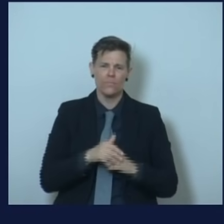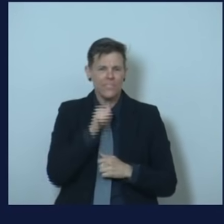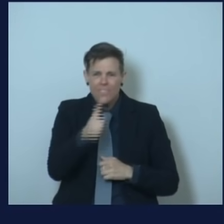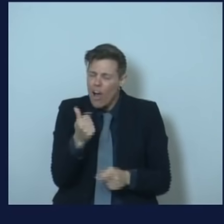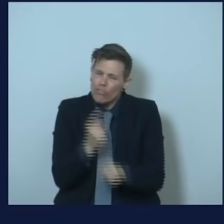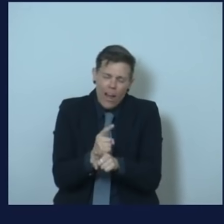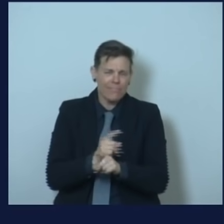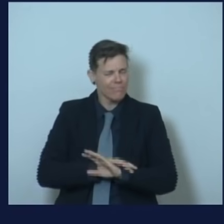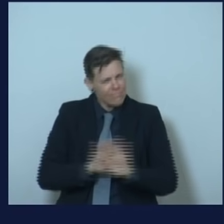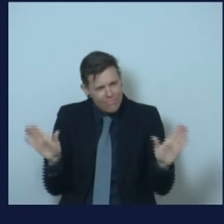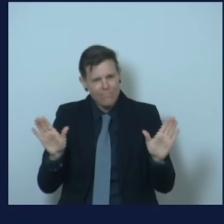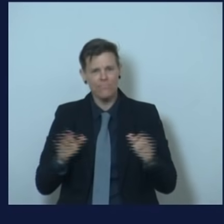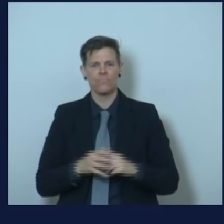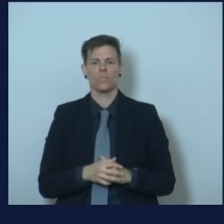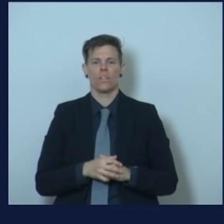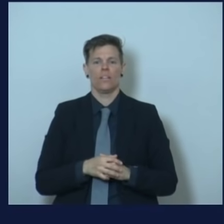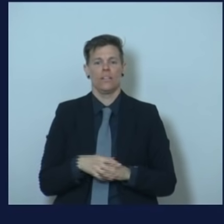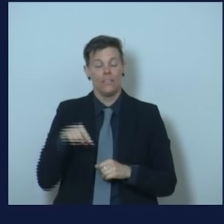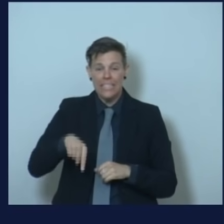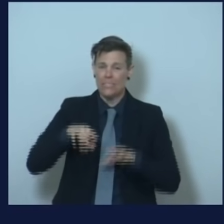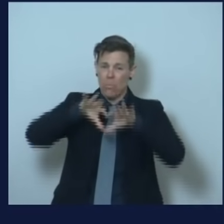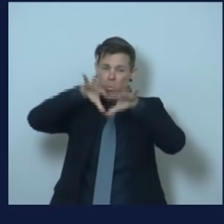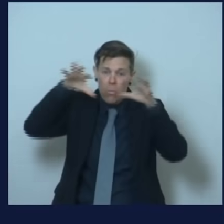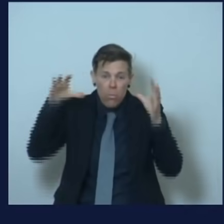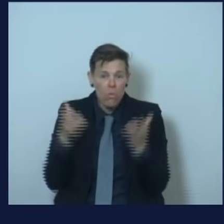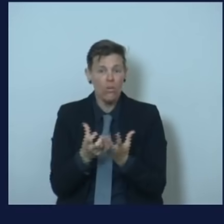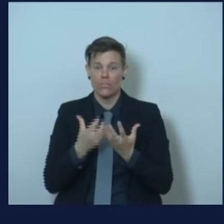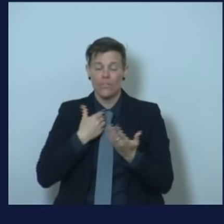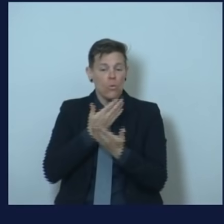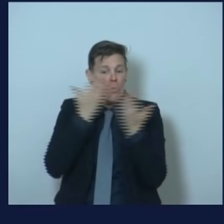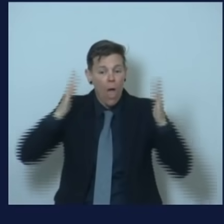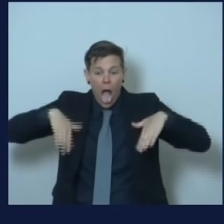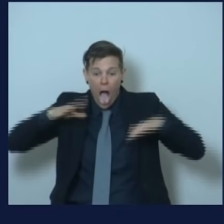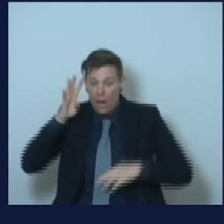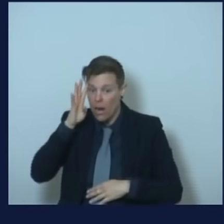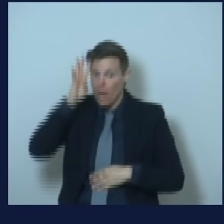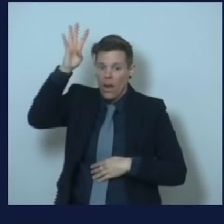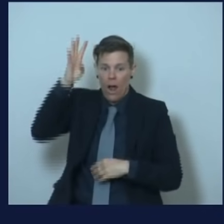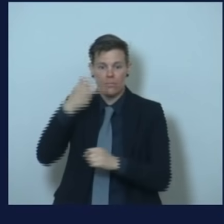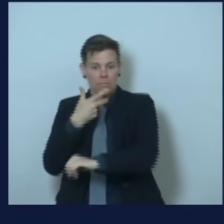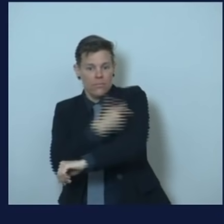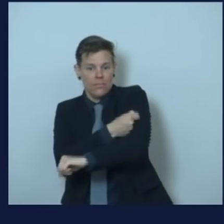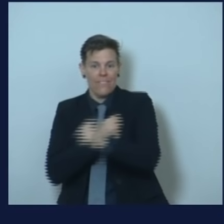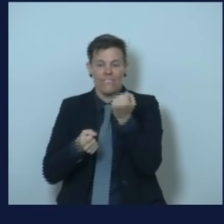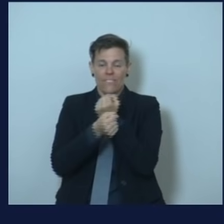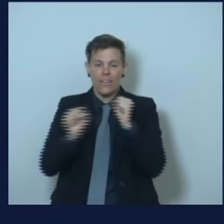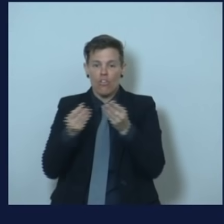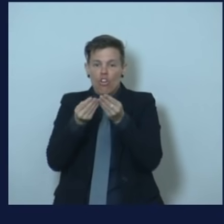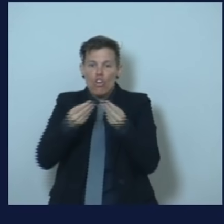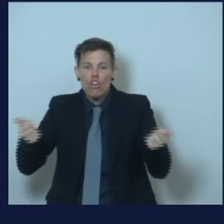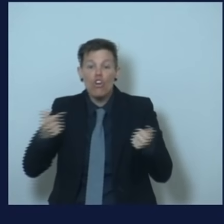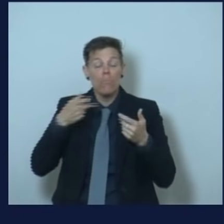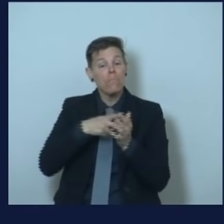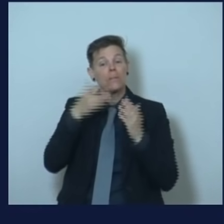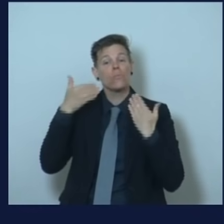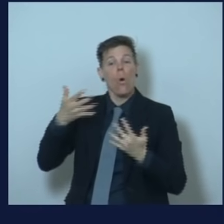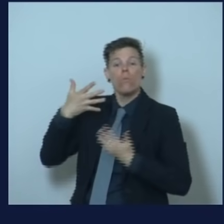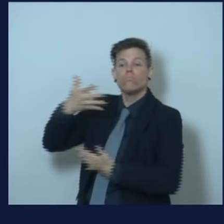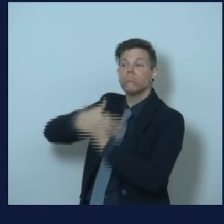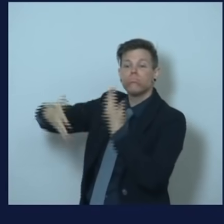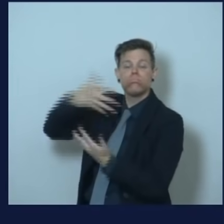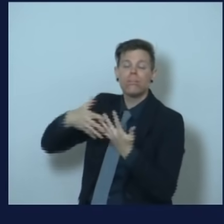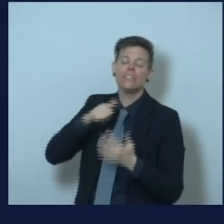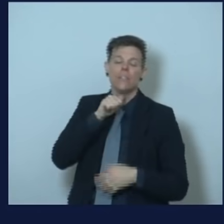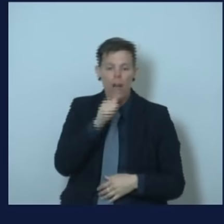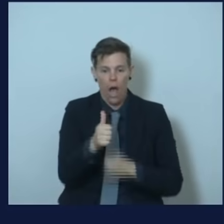In a world where we don't have a vaccine, it is simply not safe. So please, I hope I gave you